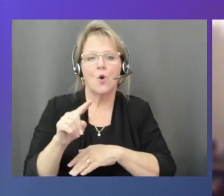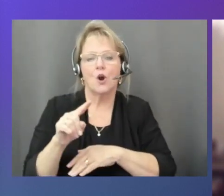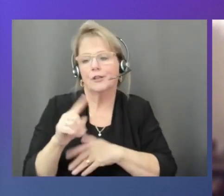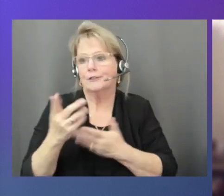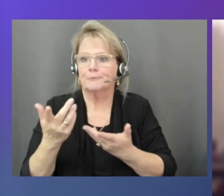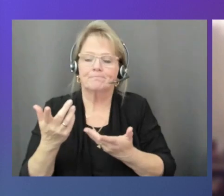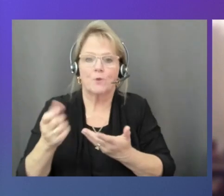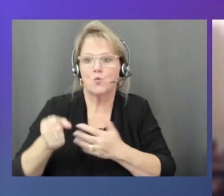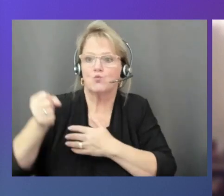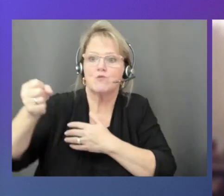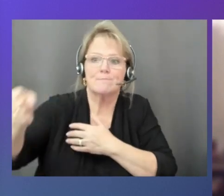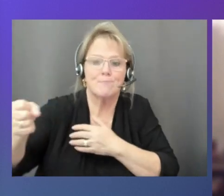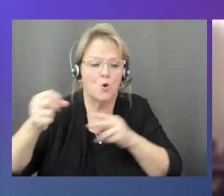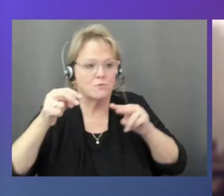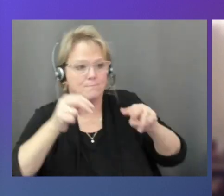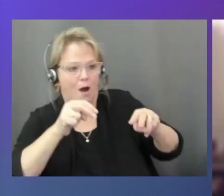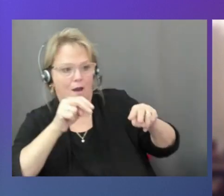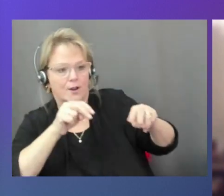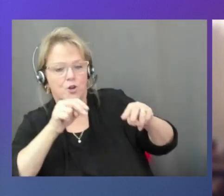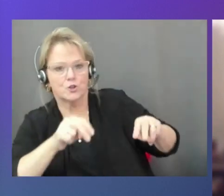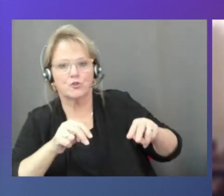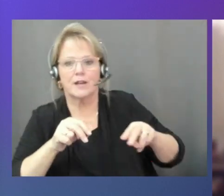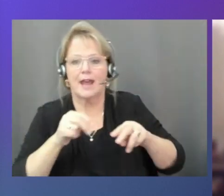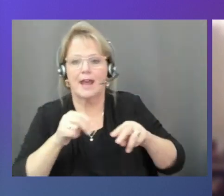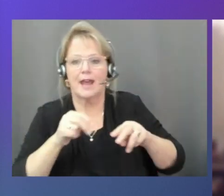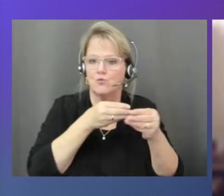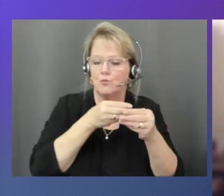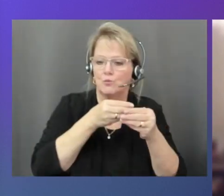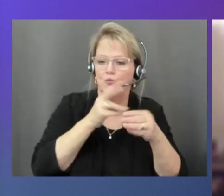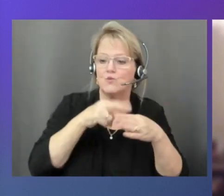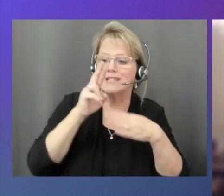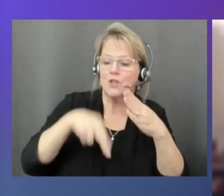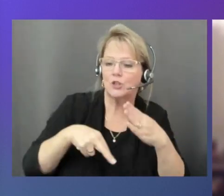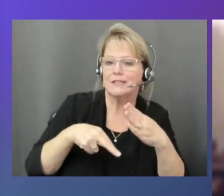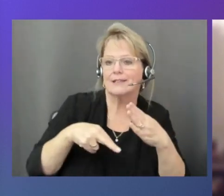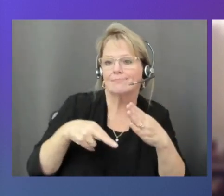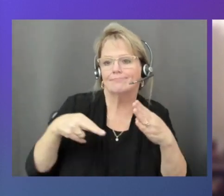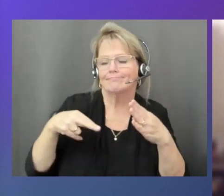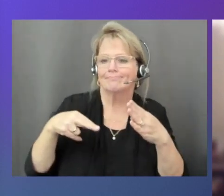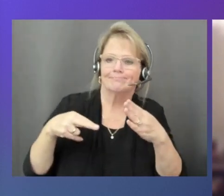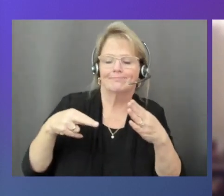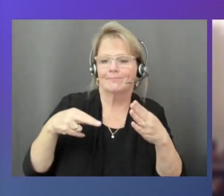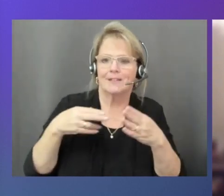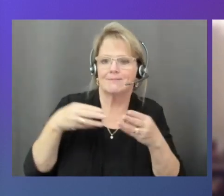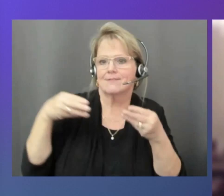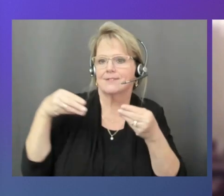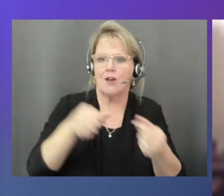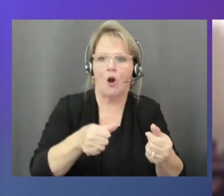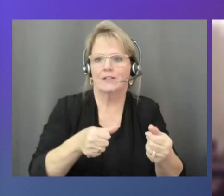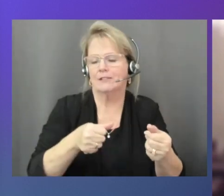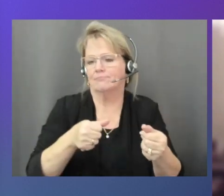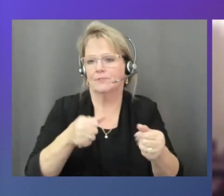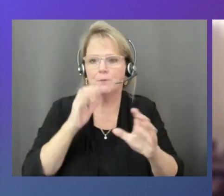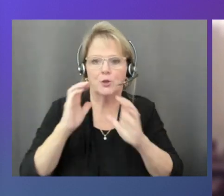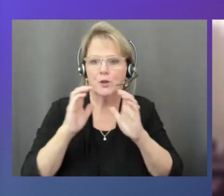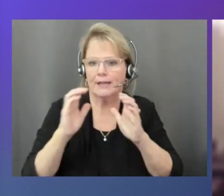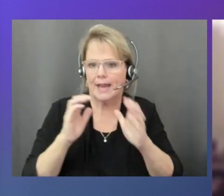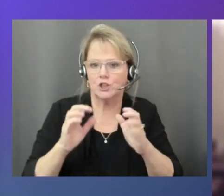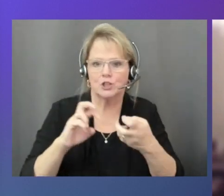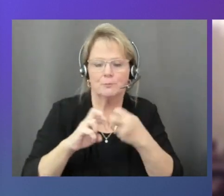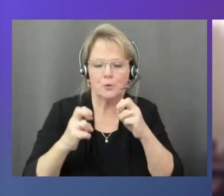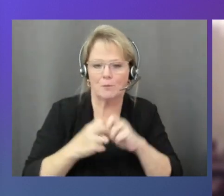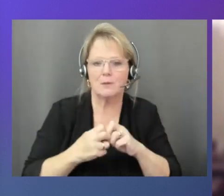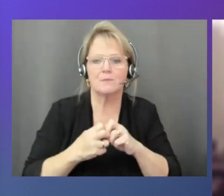resolving complications with communication systems. We are very excited to see where this technology will go in the future, and are excited to